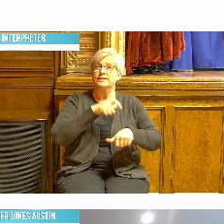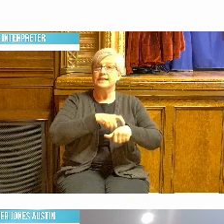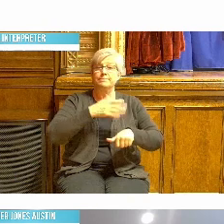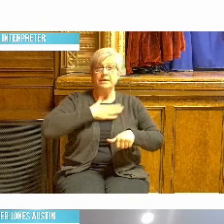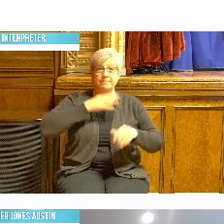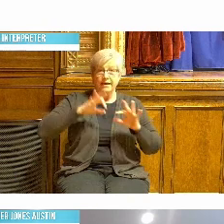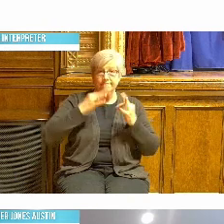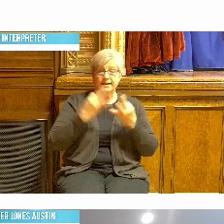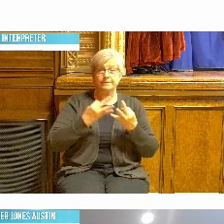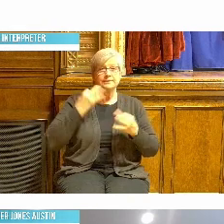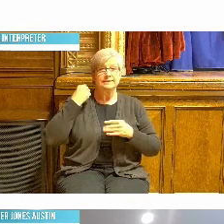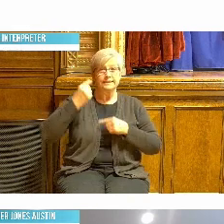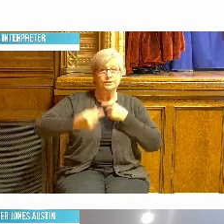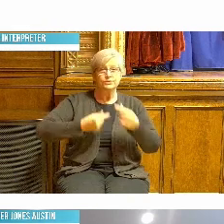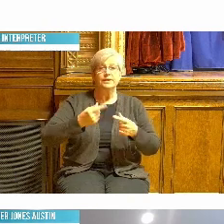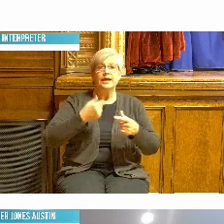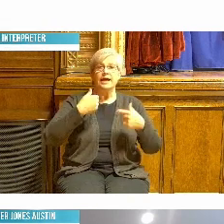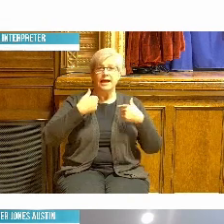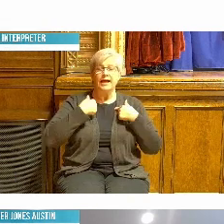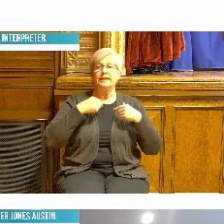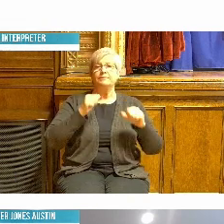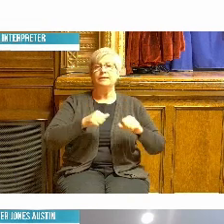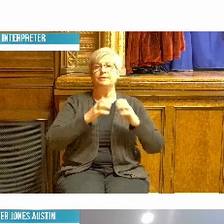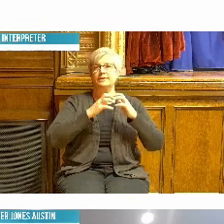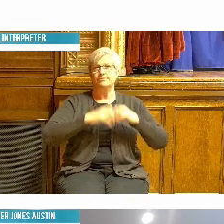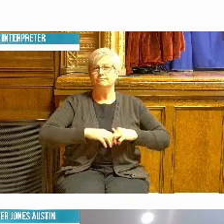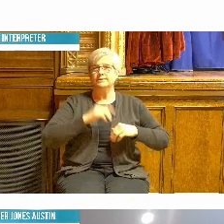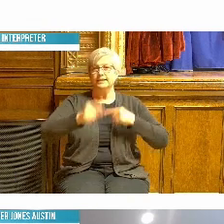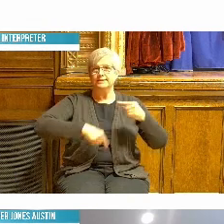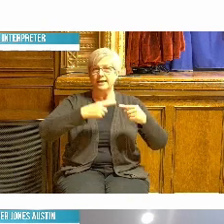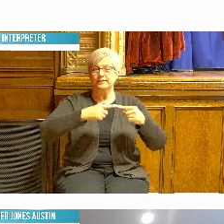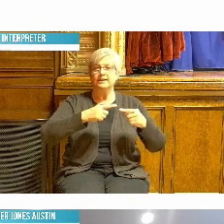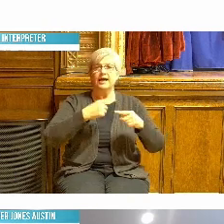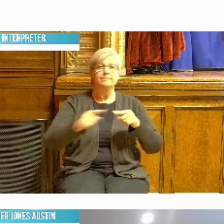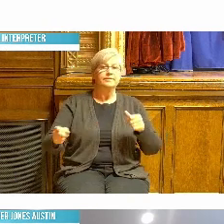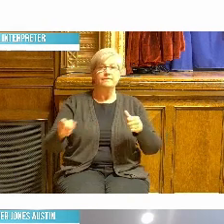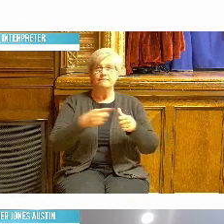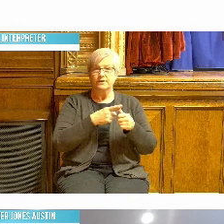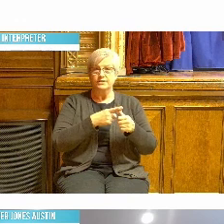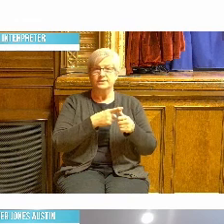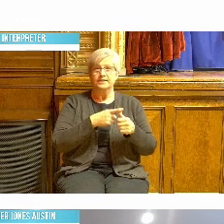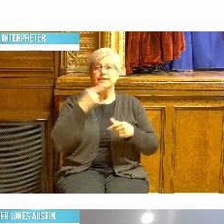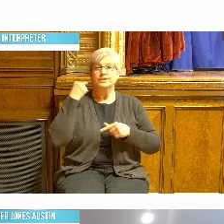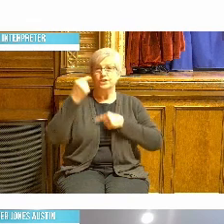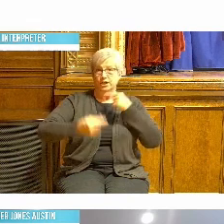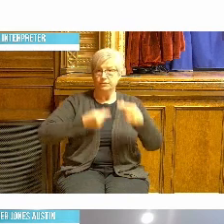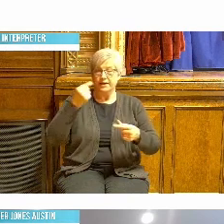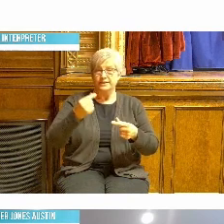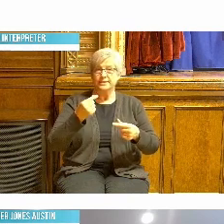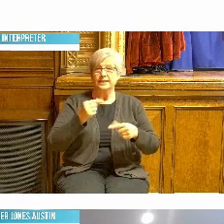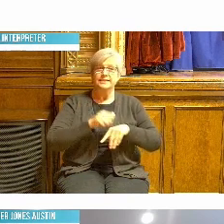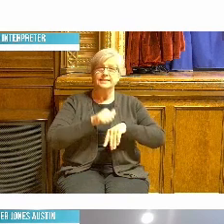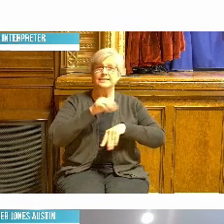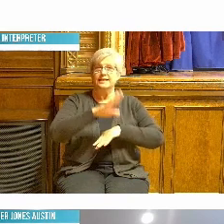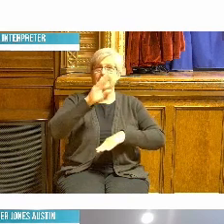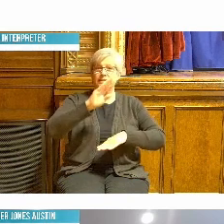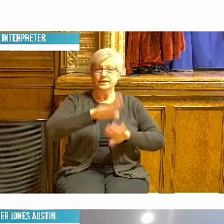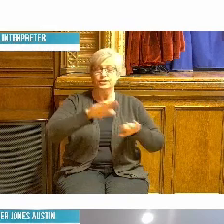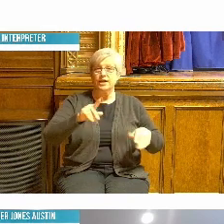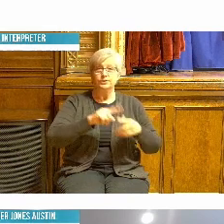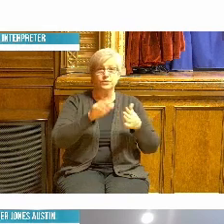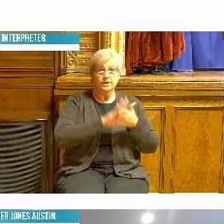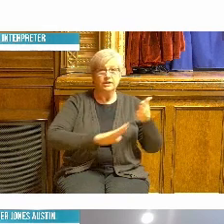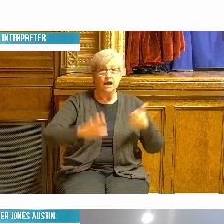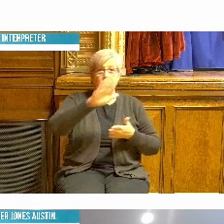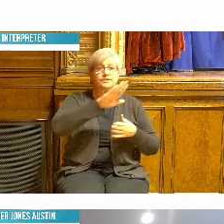my family's history, I have been able to break that cycle. I am the first generation to send a child to college